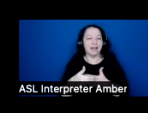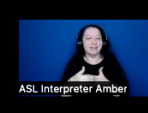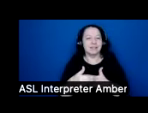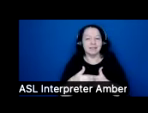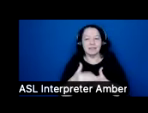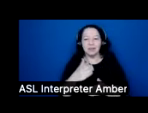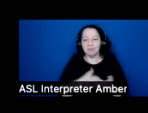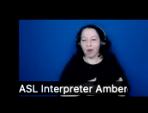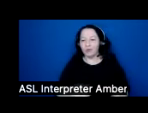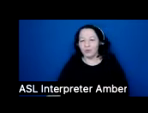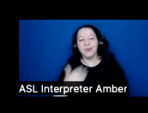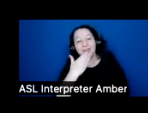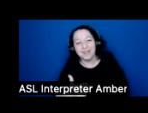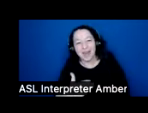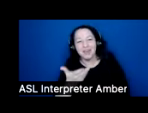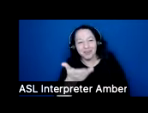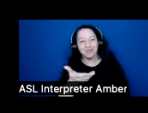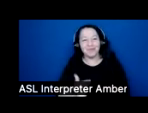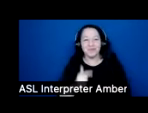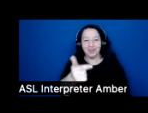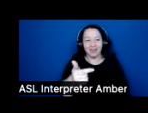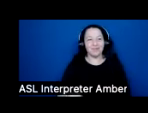module here. So thank you, Morgan. I'll hand it over to you.